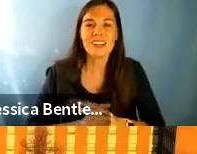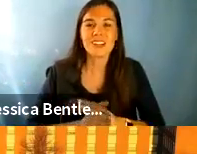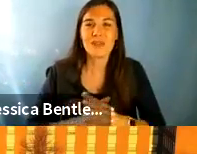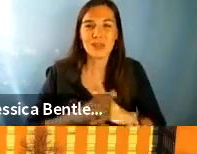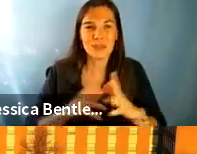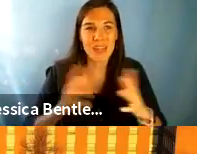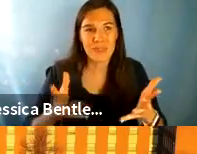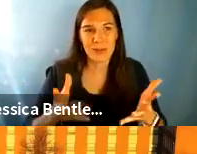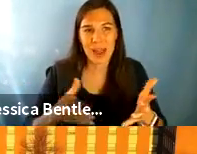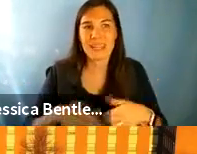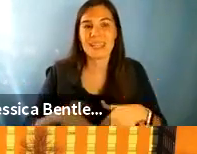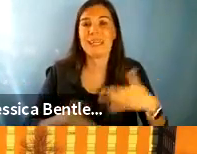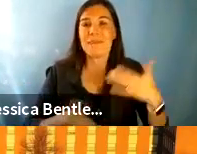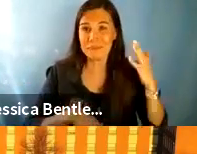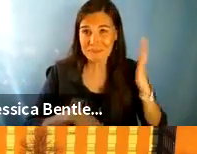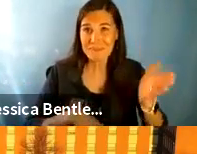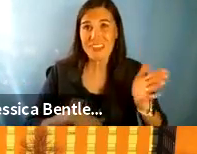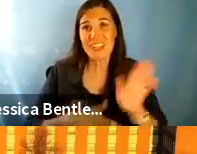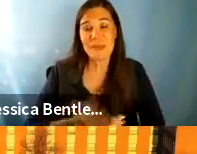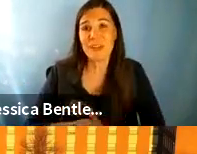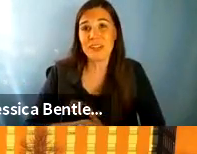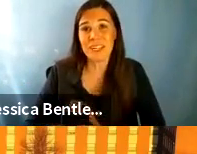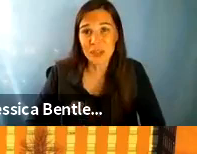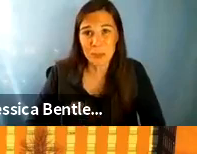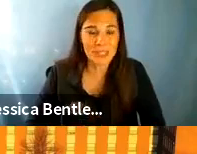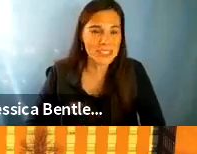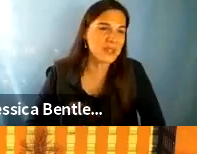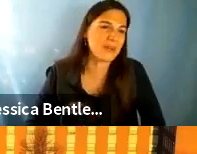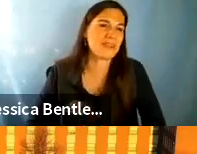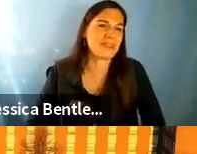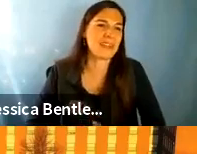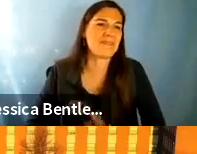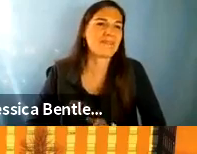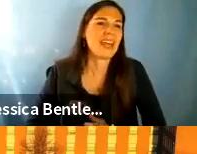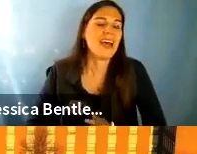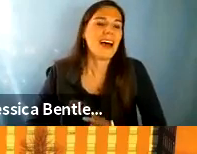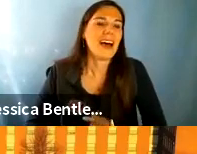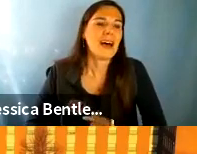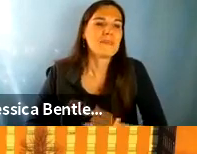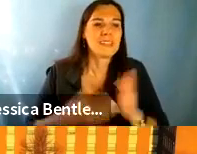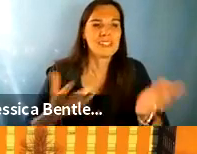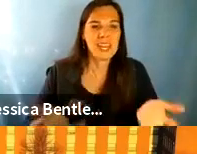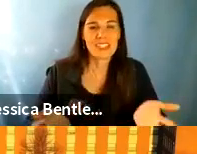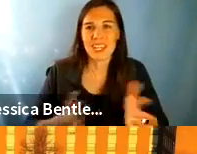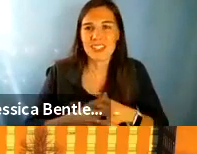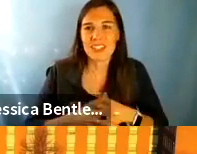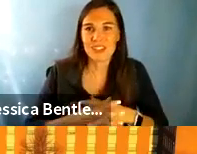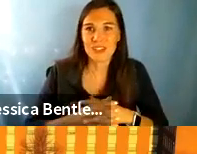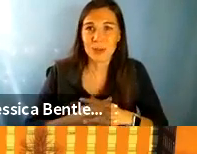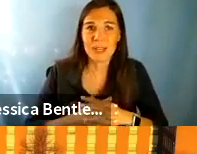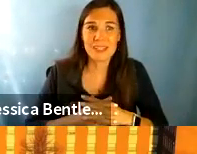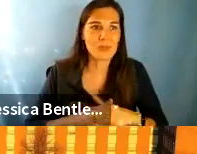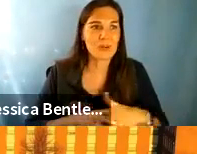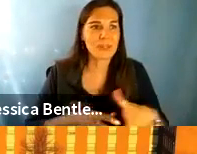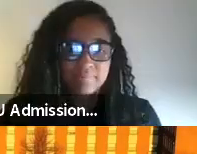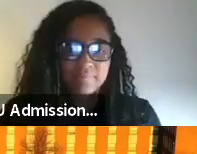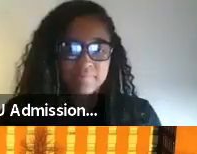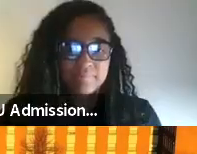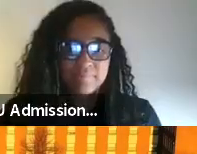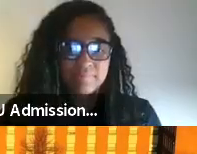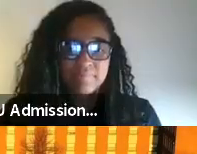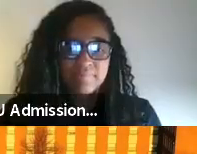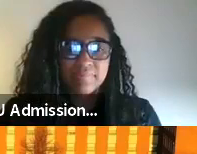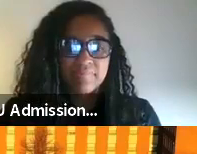interpreter. So if you like variety, community interpreting is great for that. Then there's educational interpreting, so working